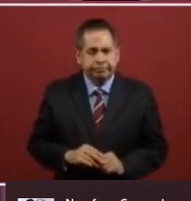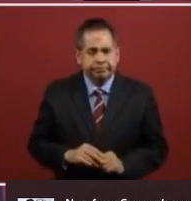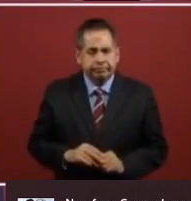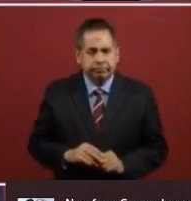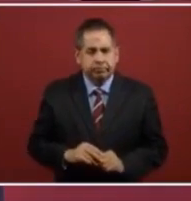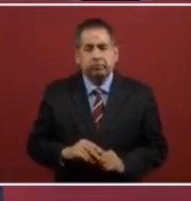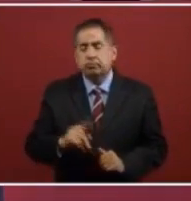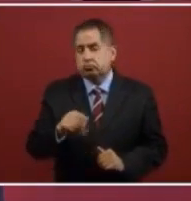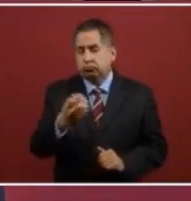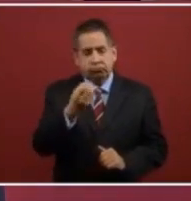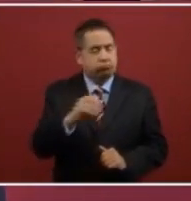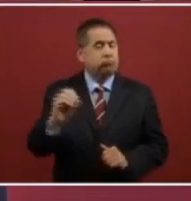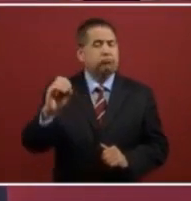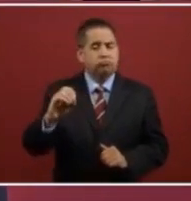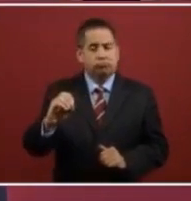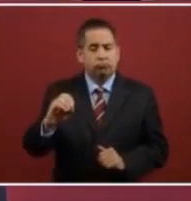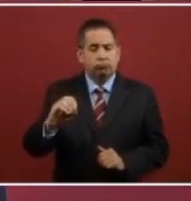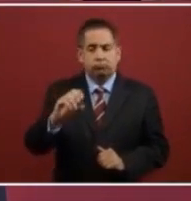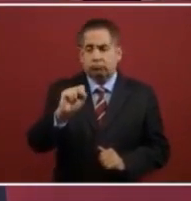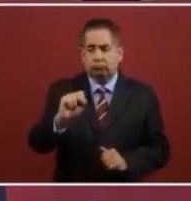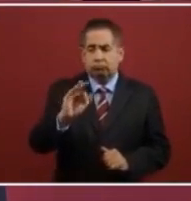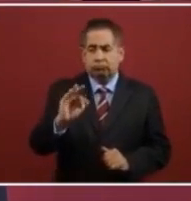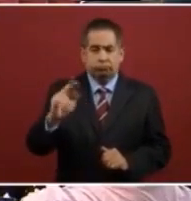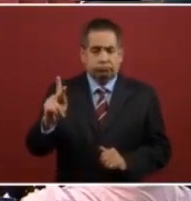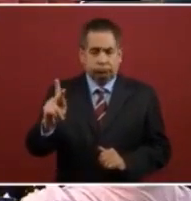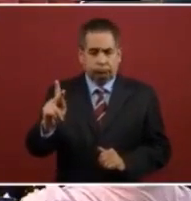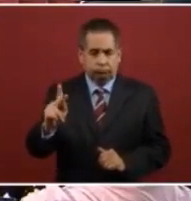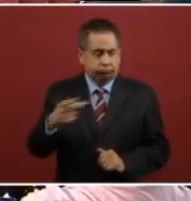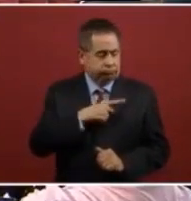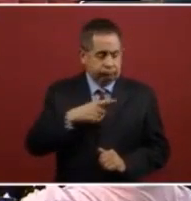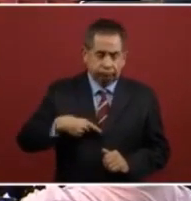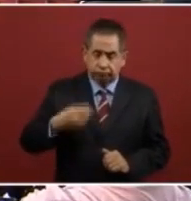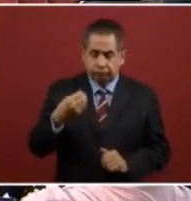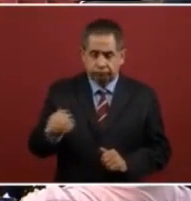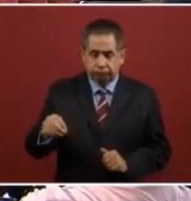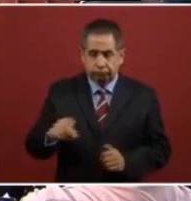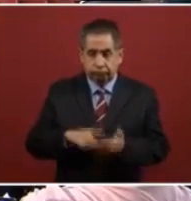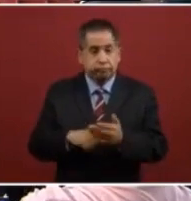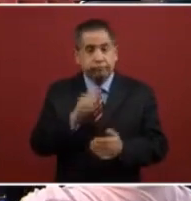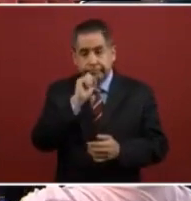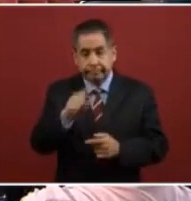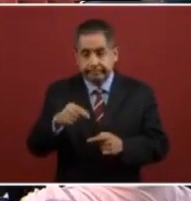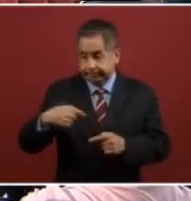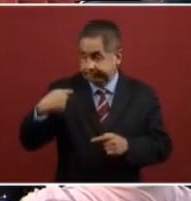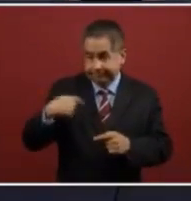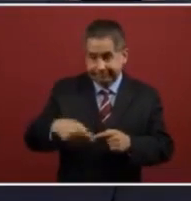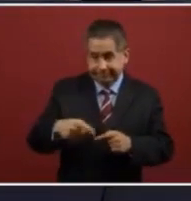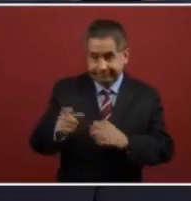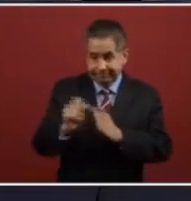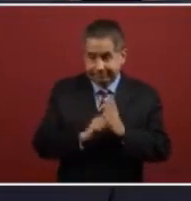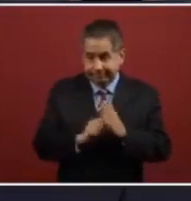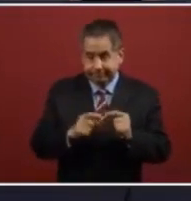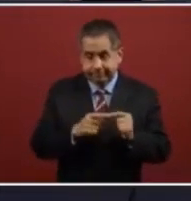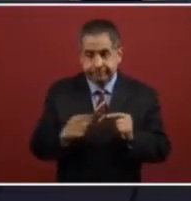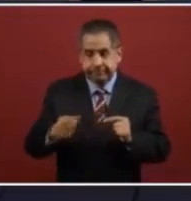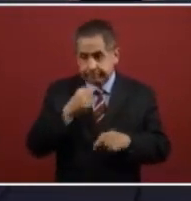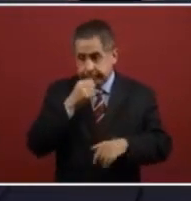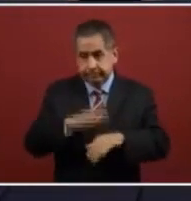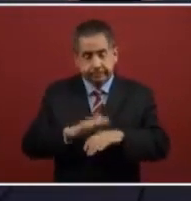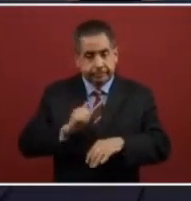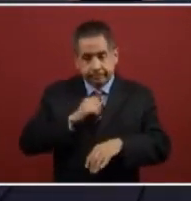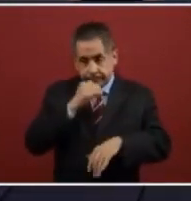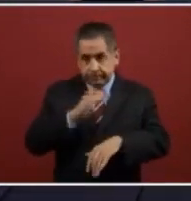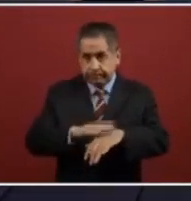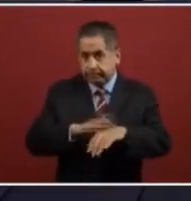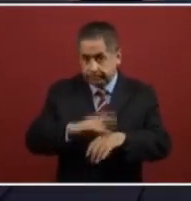Una obligación It's de an la función obligation pública. from the Además, este mes judicial aprovecho también public para